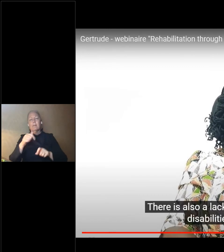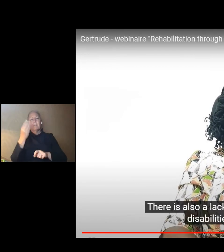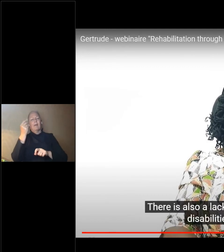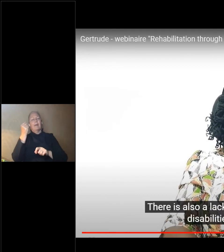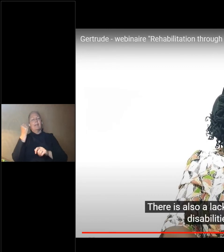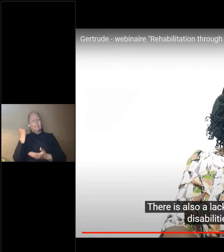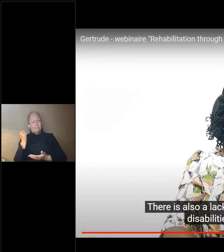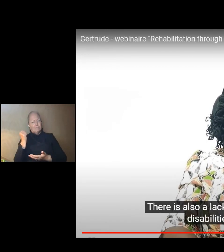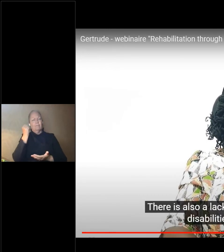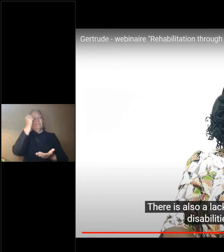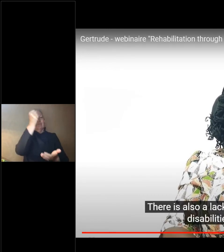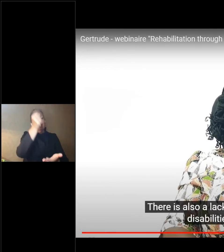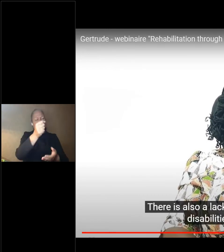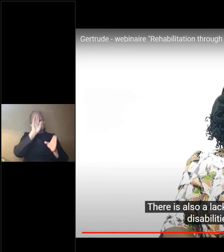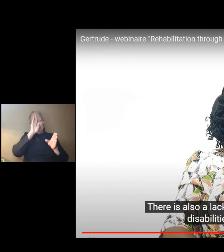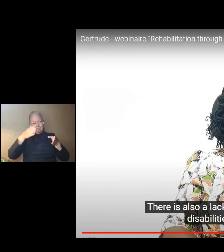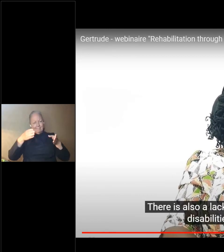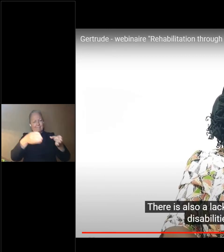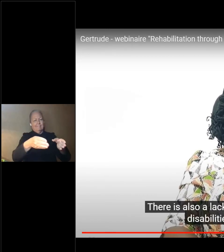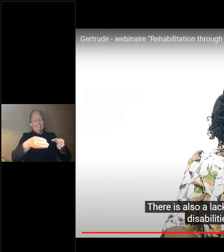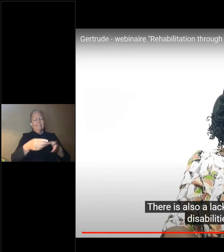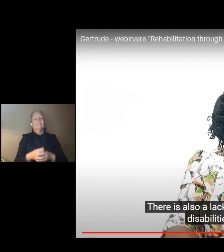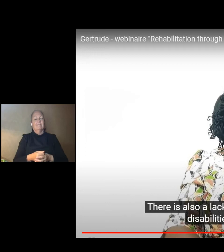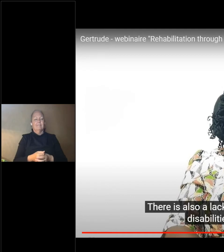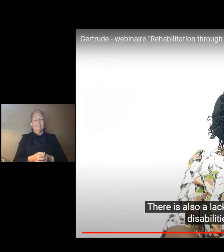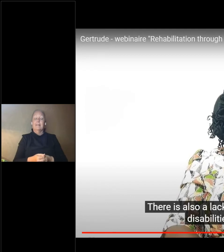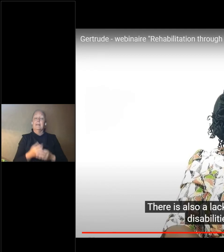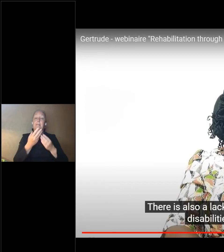There is also lack of awareness by some women with